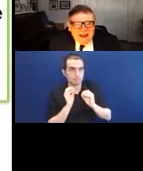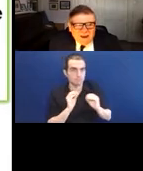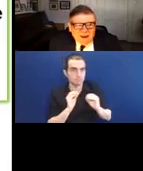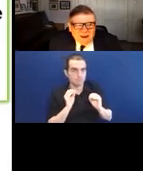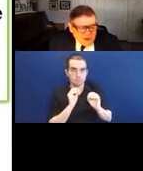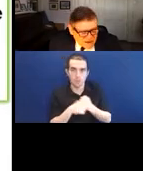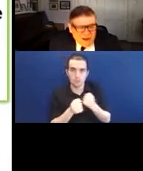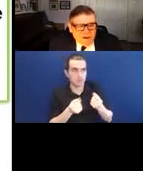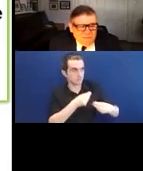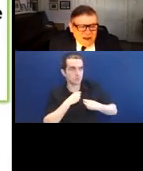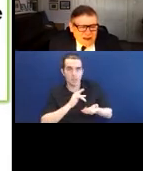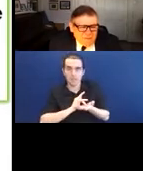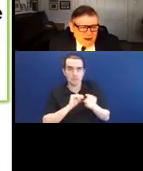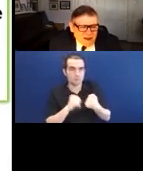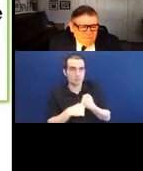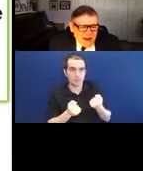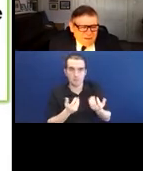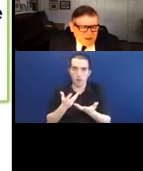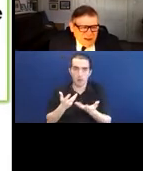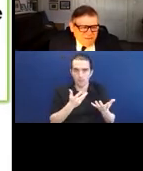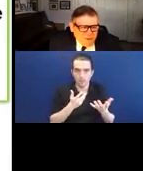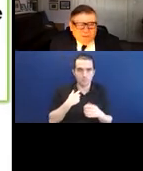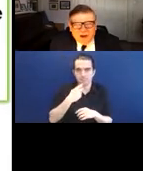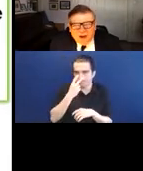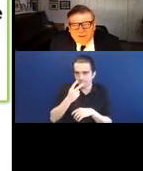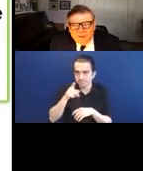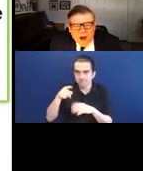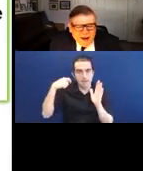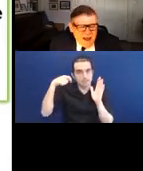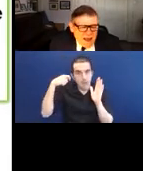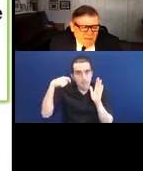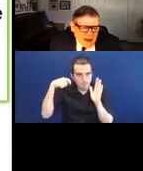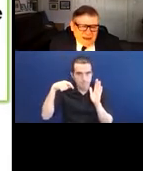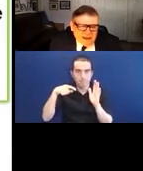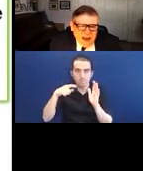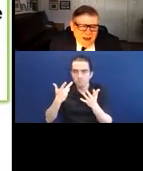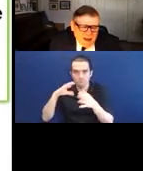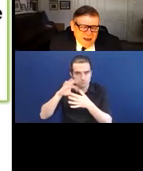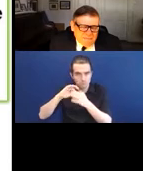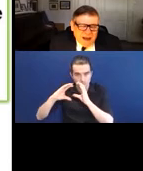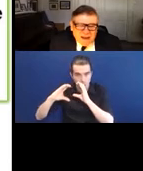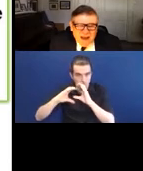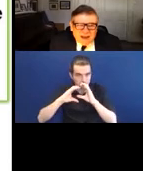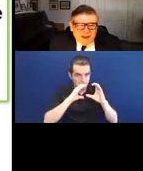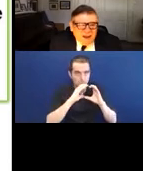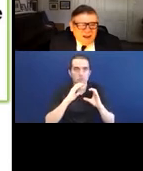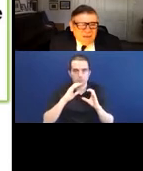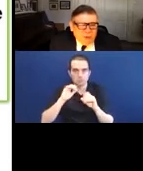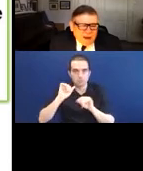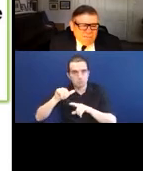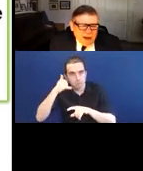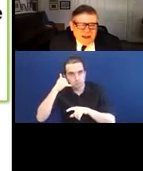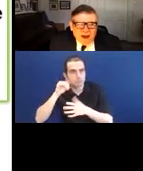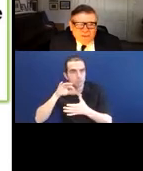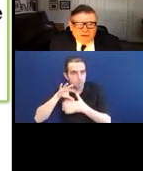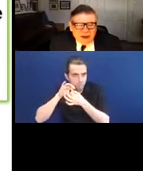dedicated helplines, though many DPOs have been able to step forward. We heard from the one in Pakistan, in Bangladesh that did that, but